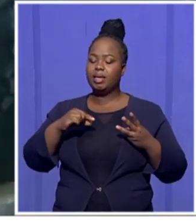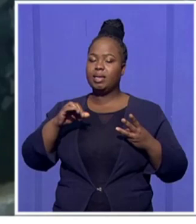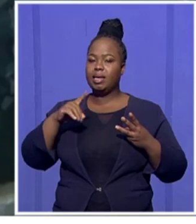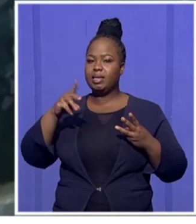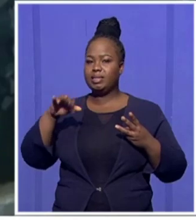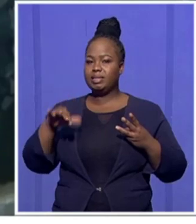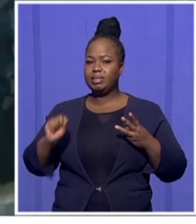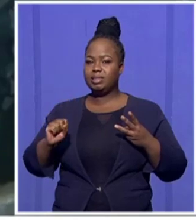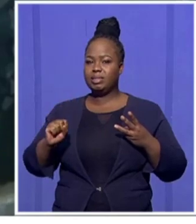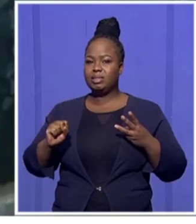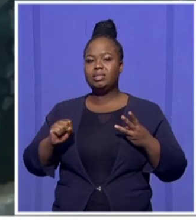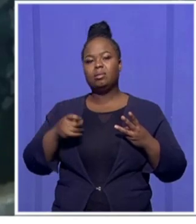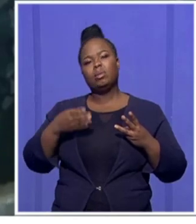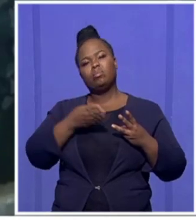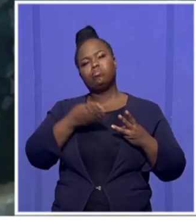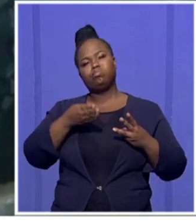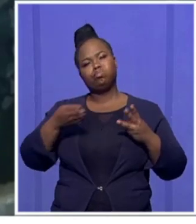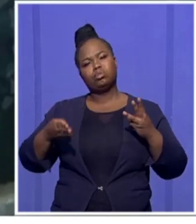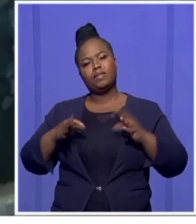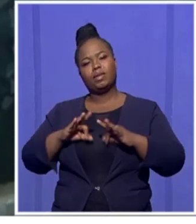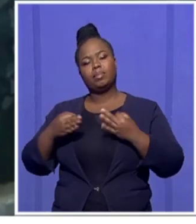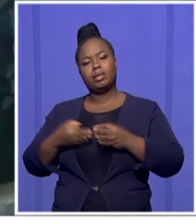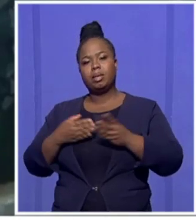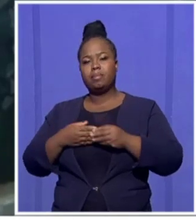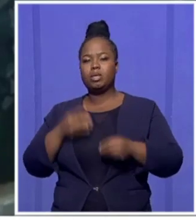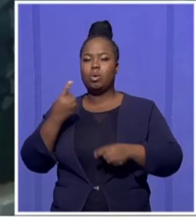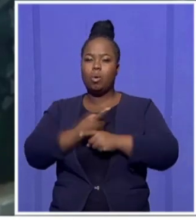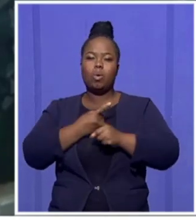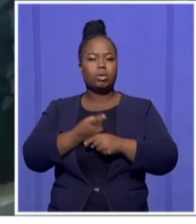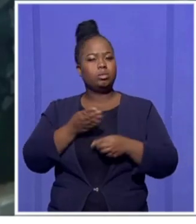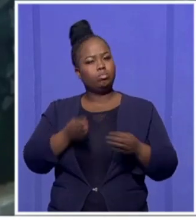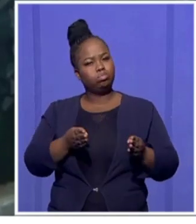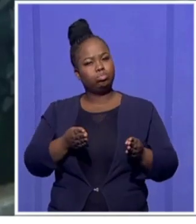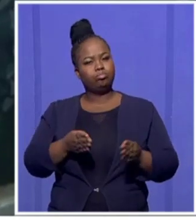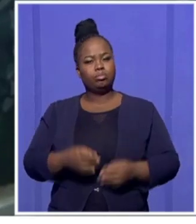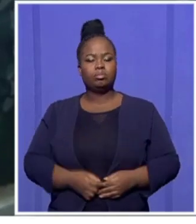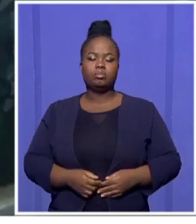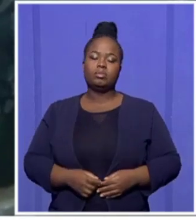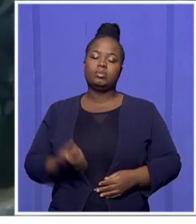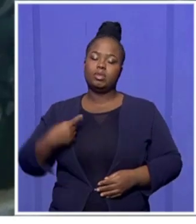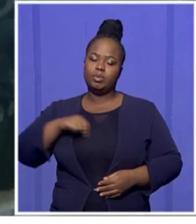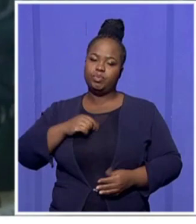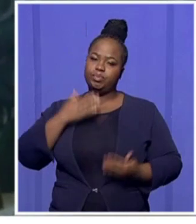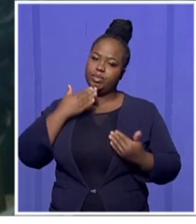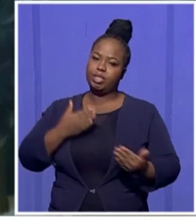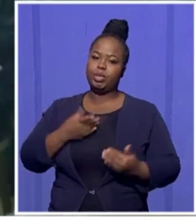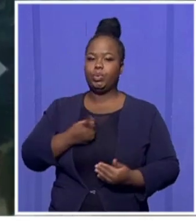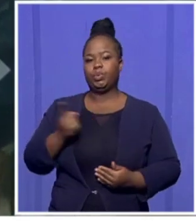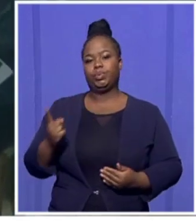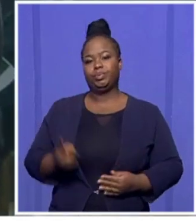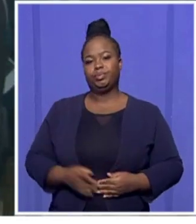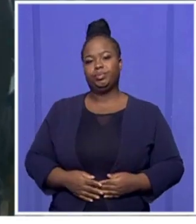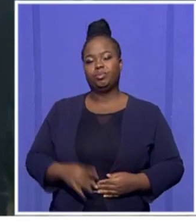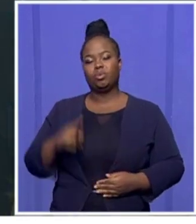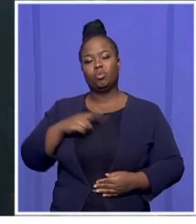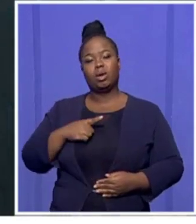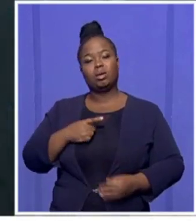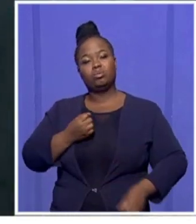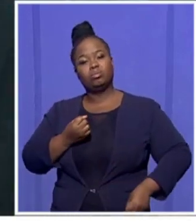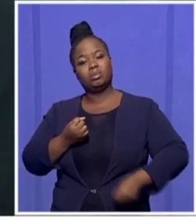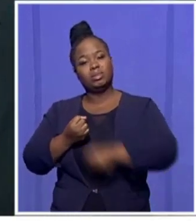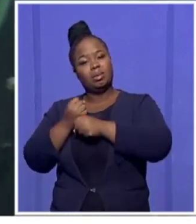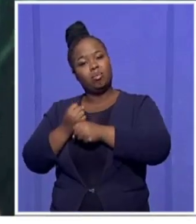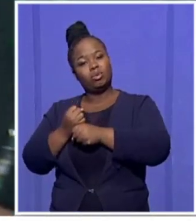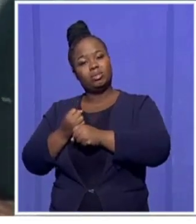family members. And for that, we thank you. We thank you for supporting Comrade